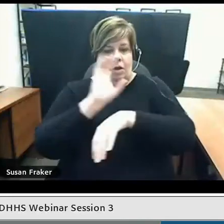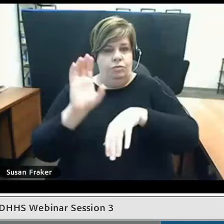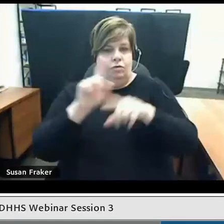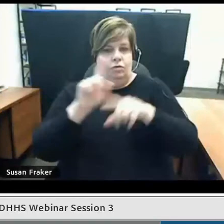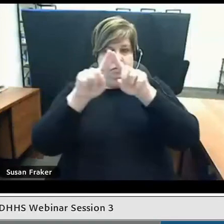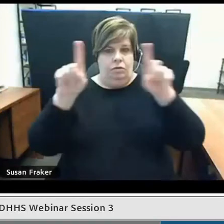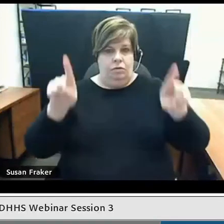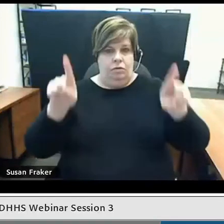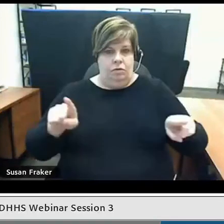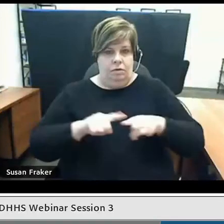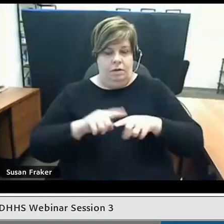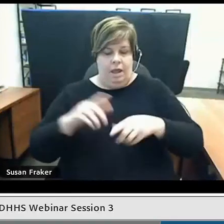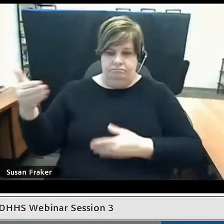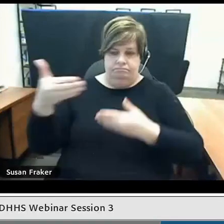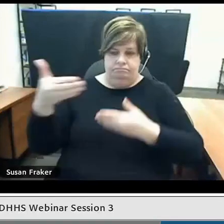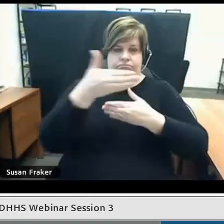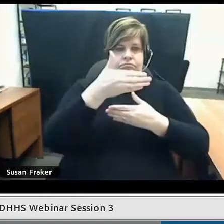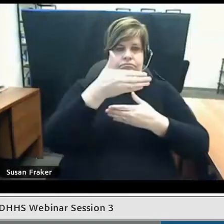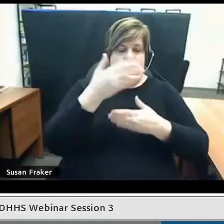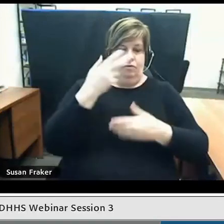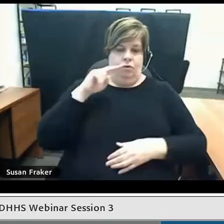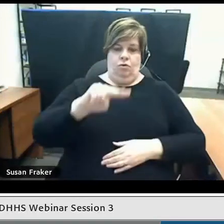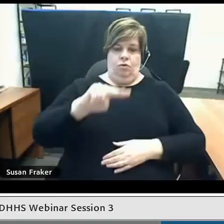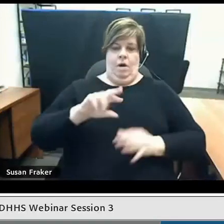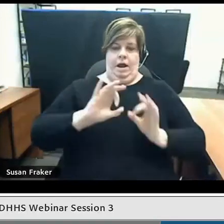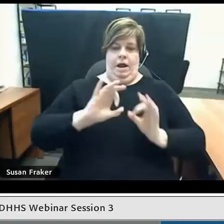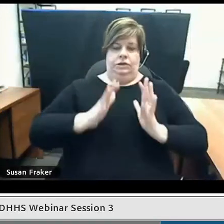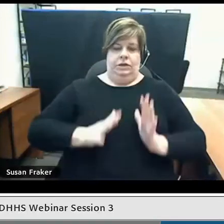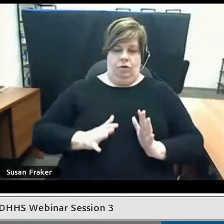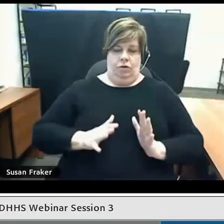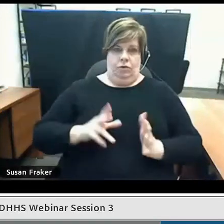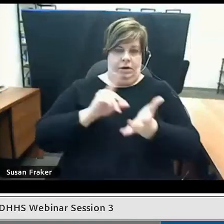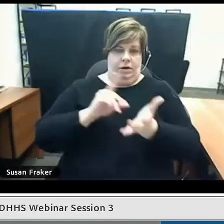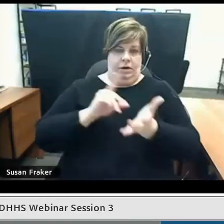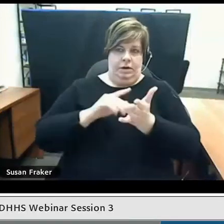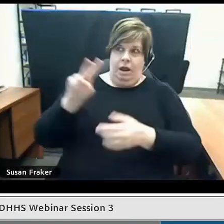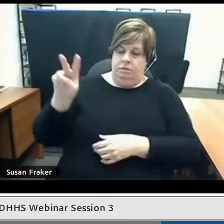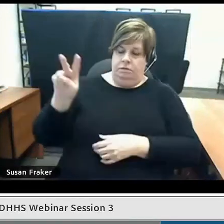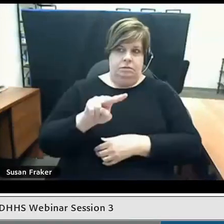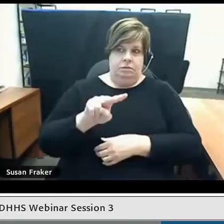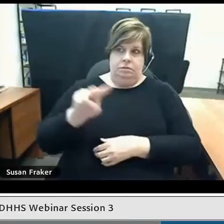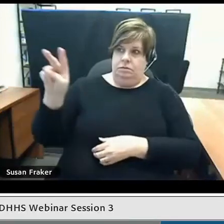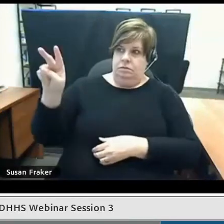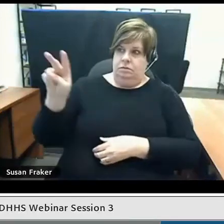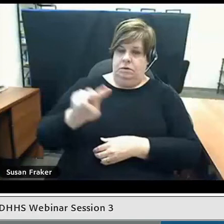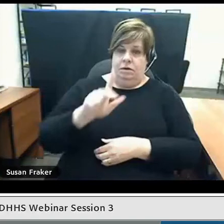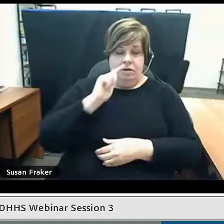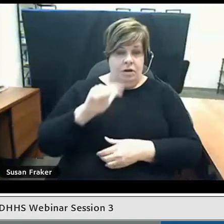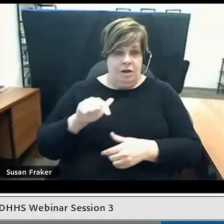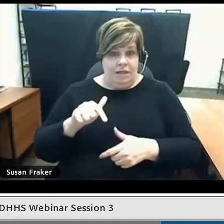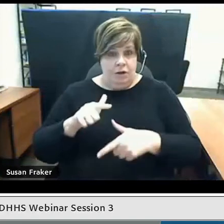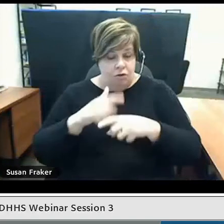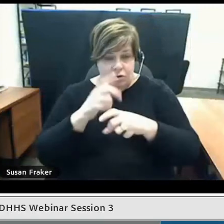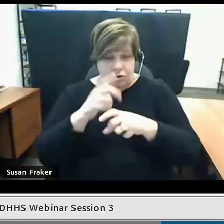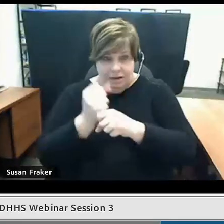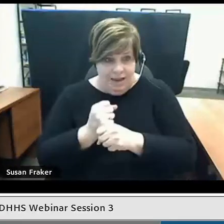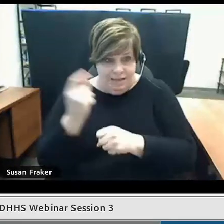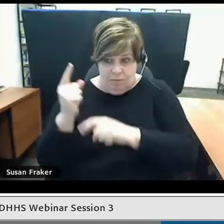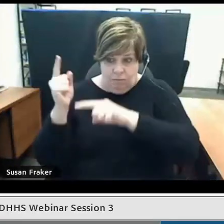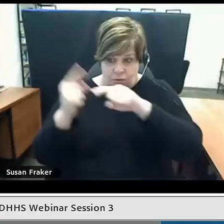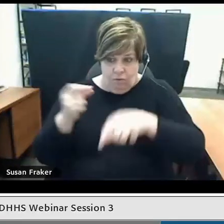move in front of you for you to watch an interpreter on, live interpreter, because they couldn't get one to come to the hospital